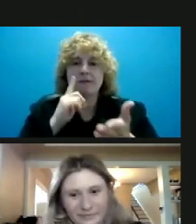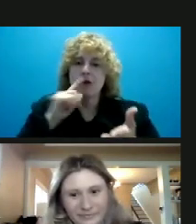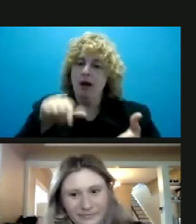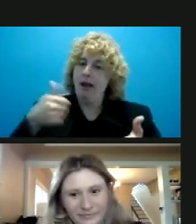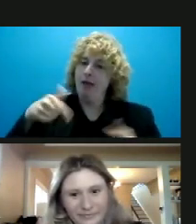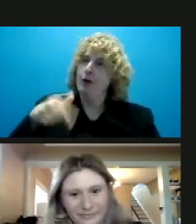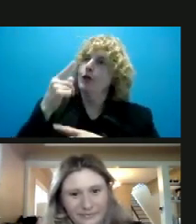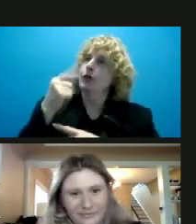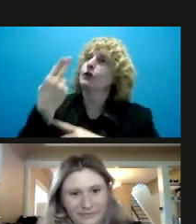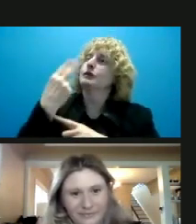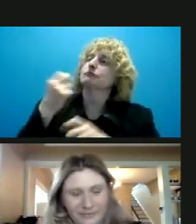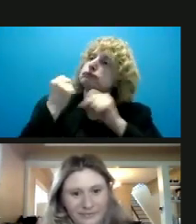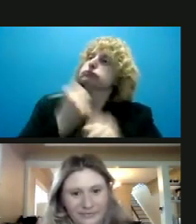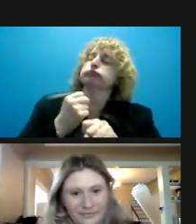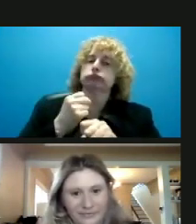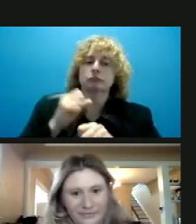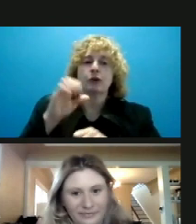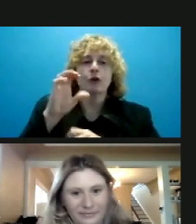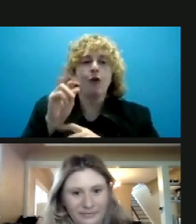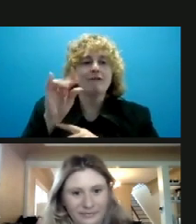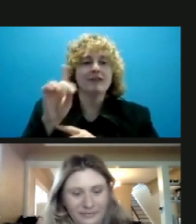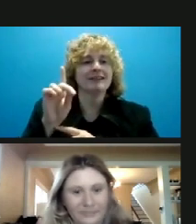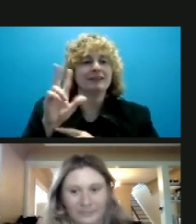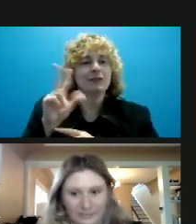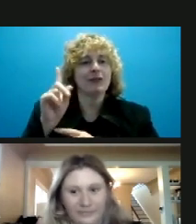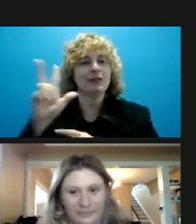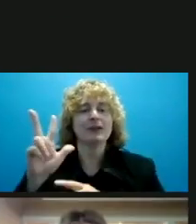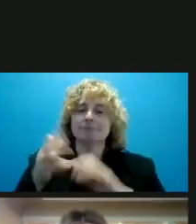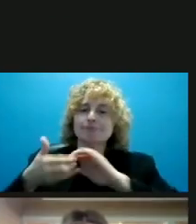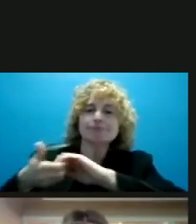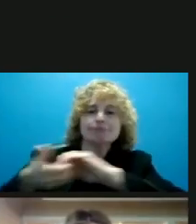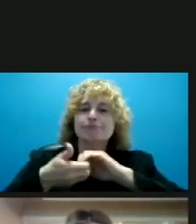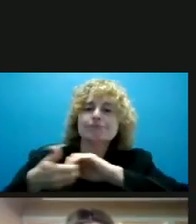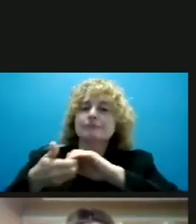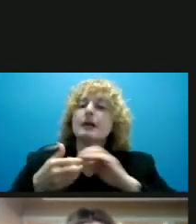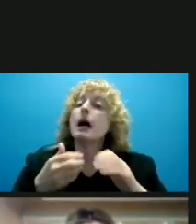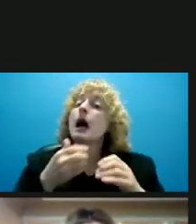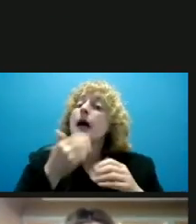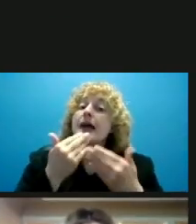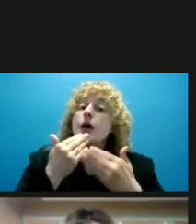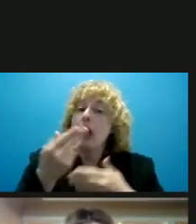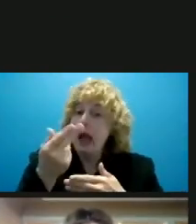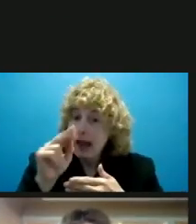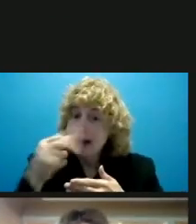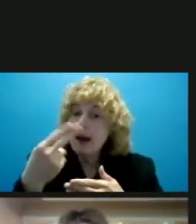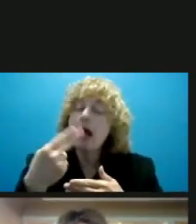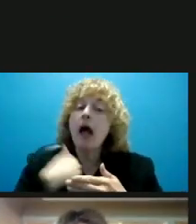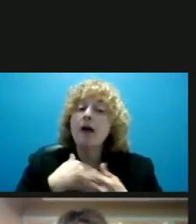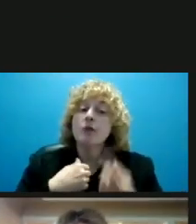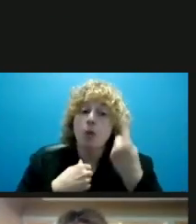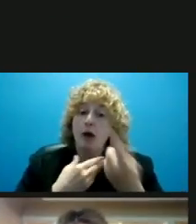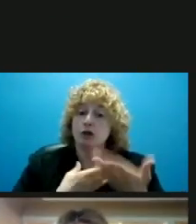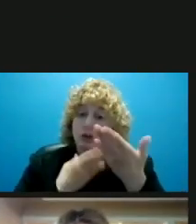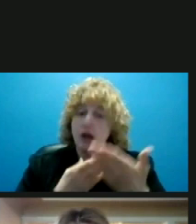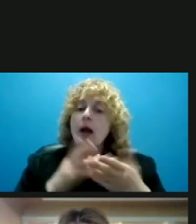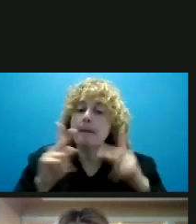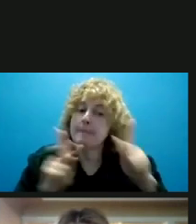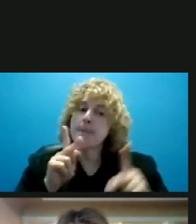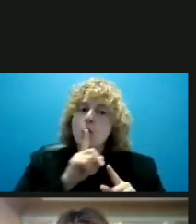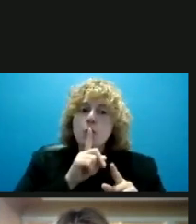Great. Thank you so much, Janetta. Thank you, Hannah. We do have one suggestion. Could you guys, people would really like the health